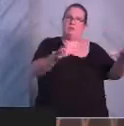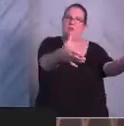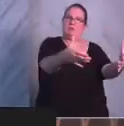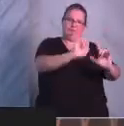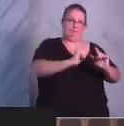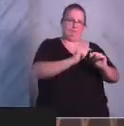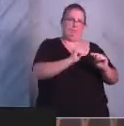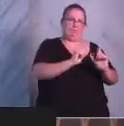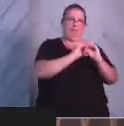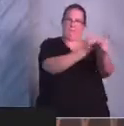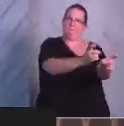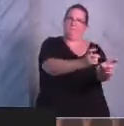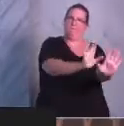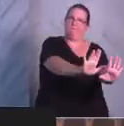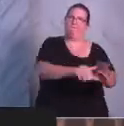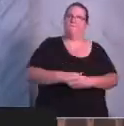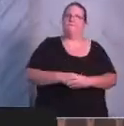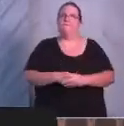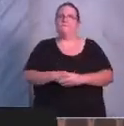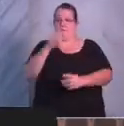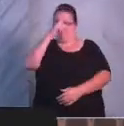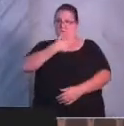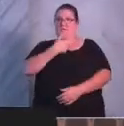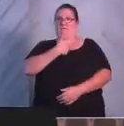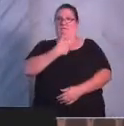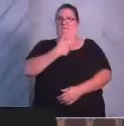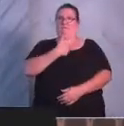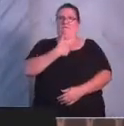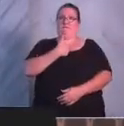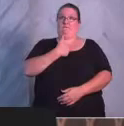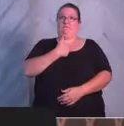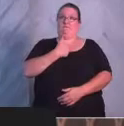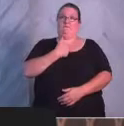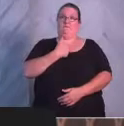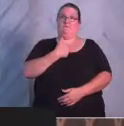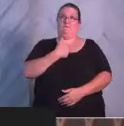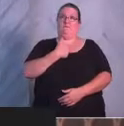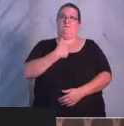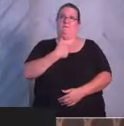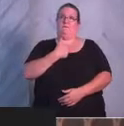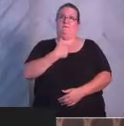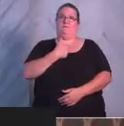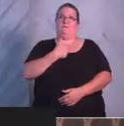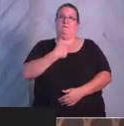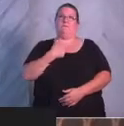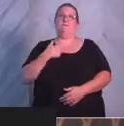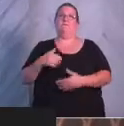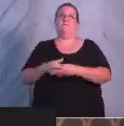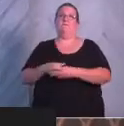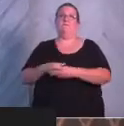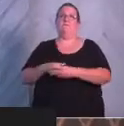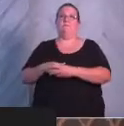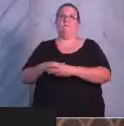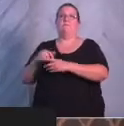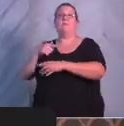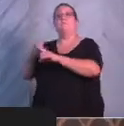of me, I came through to Canada from colonial